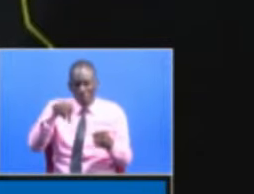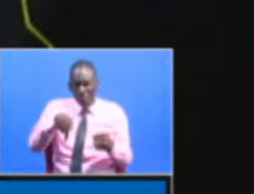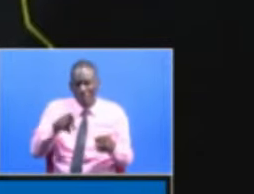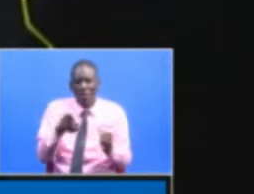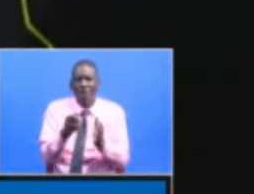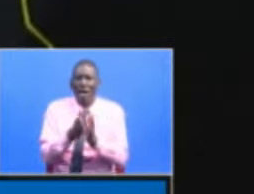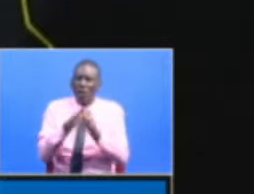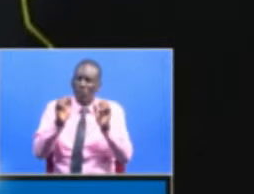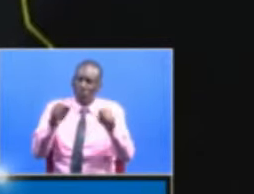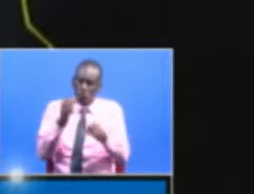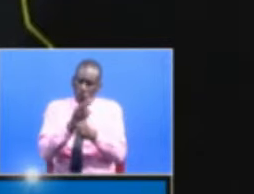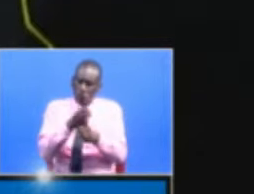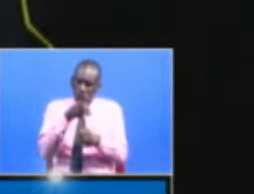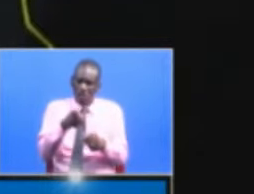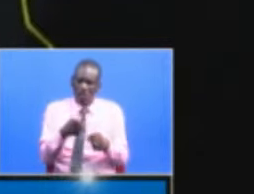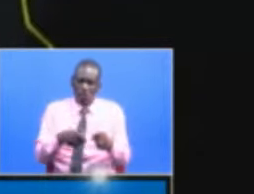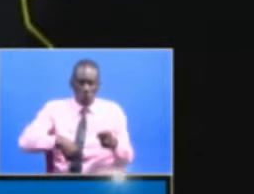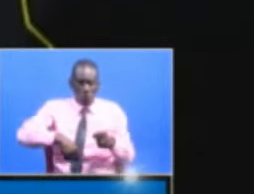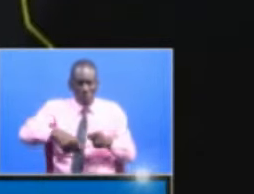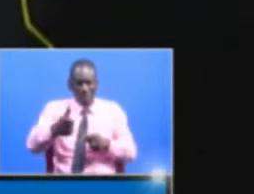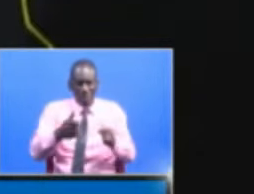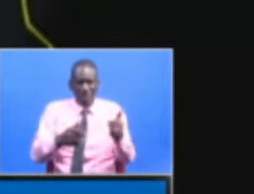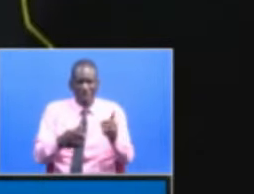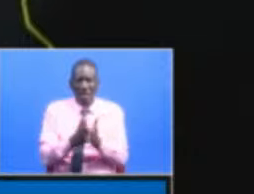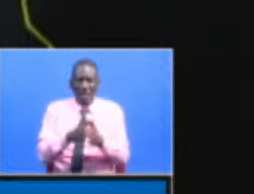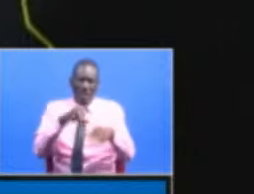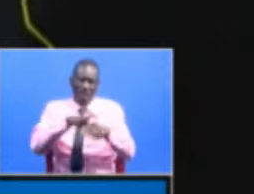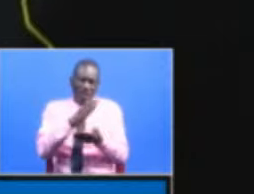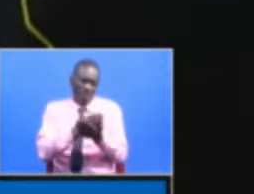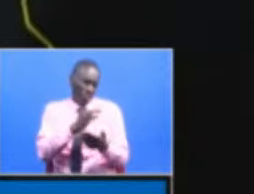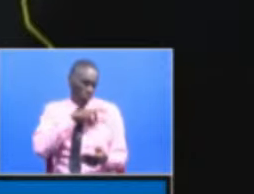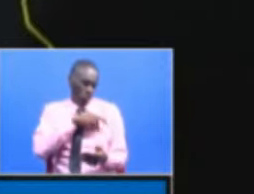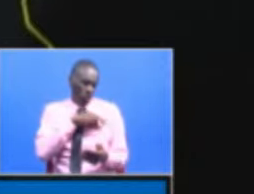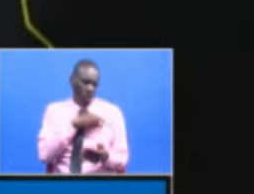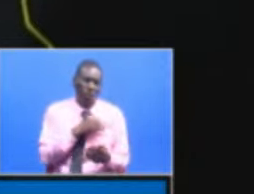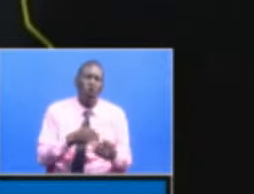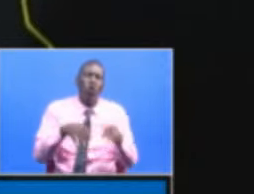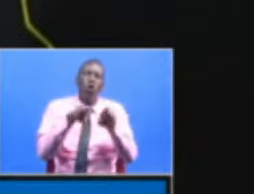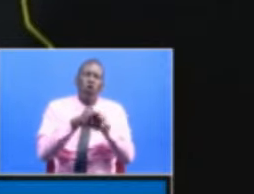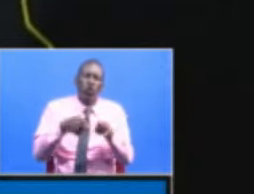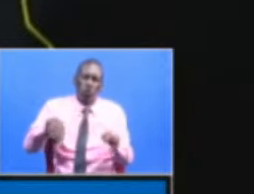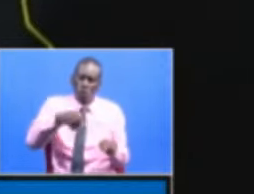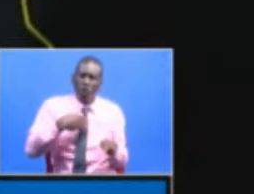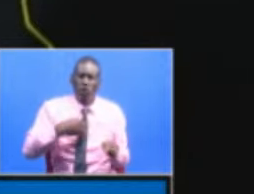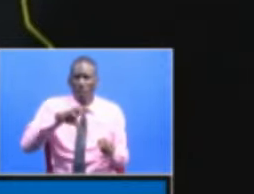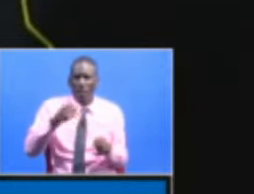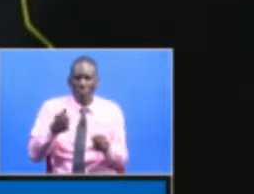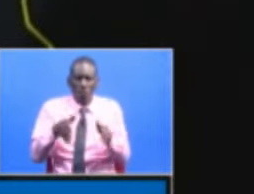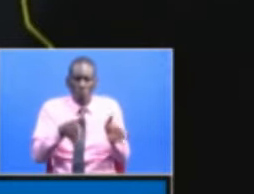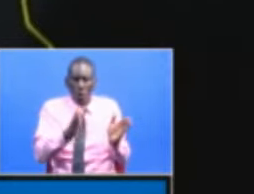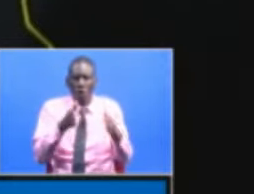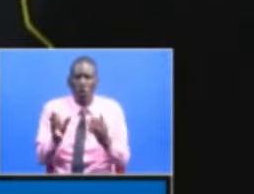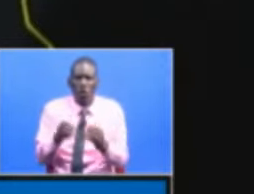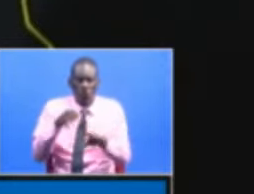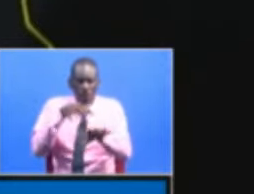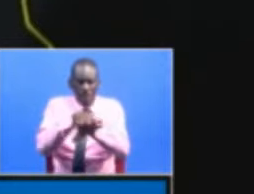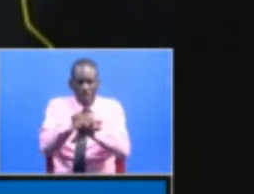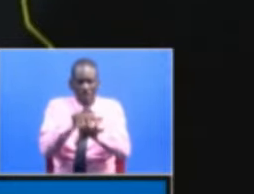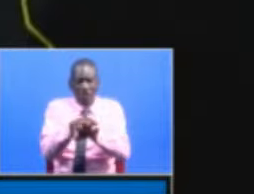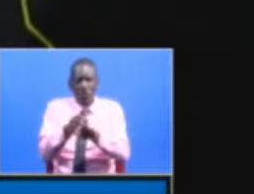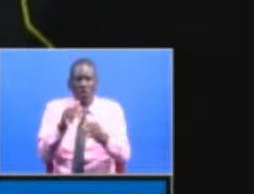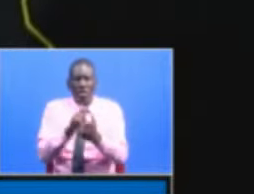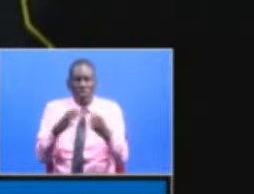for to sell and get some income. There's also been other forms of interventions that the community